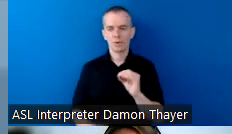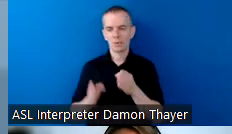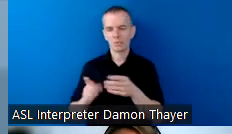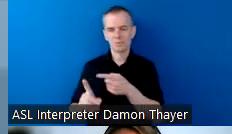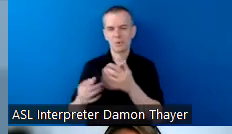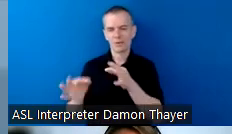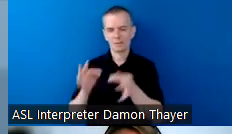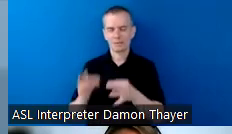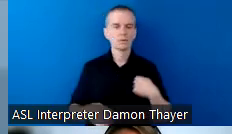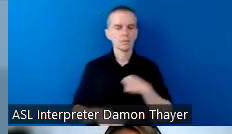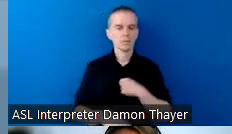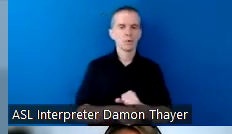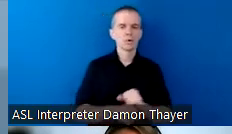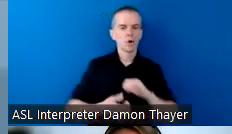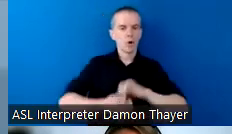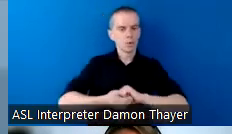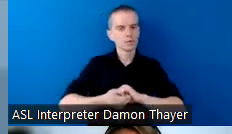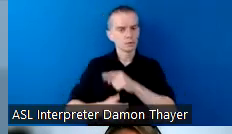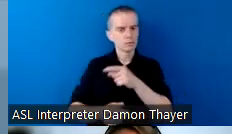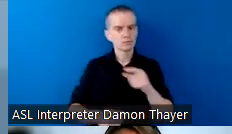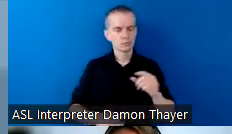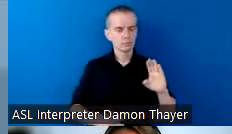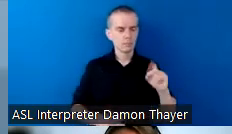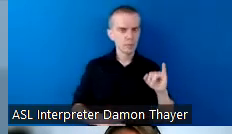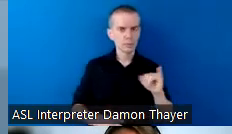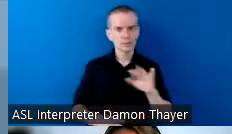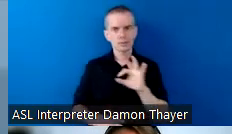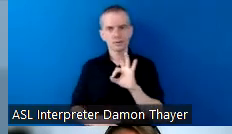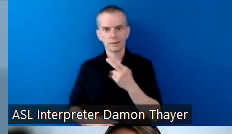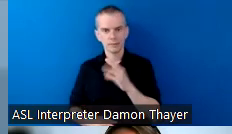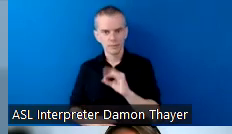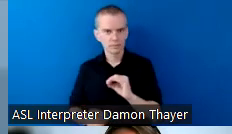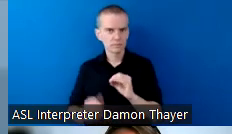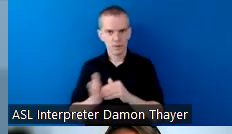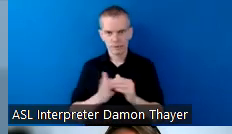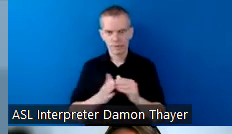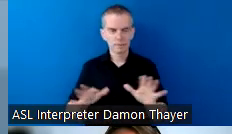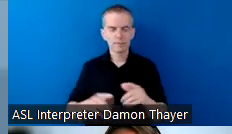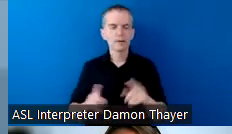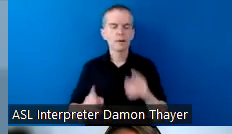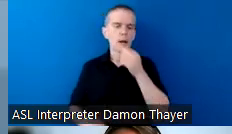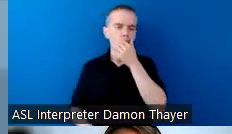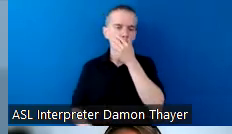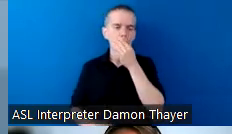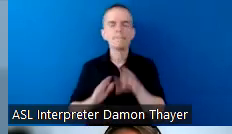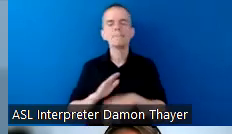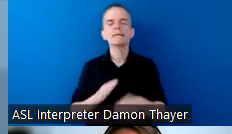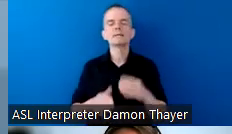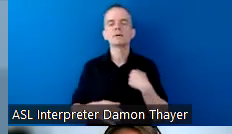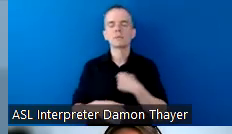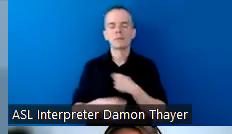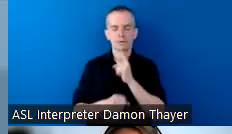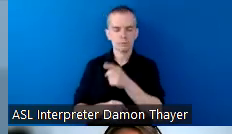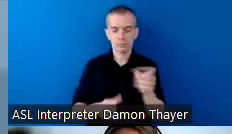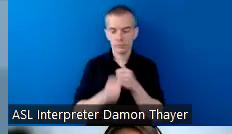on these matters regularly, thankfully. And but basically, in summary, we enforce